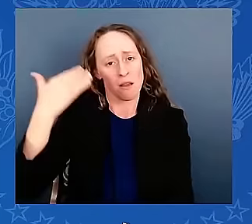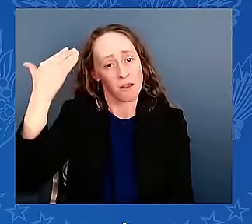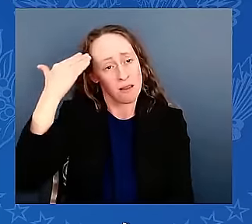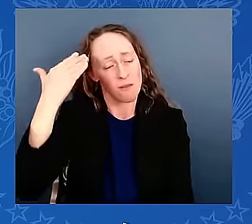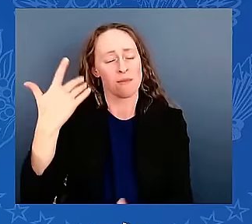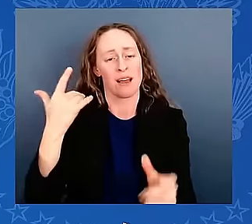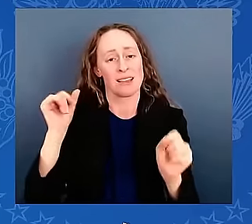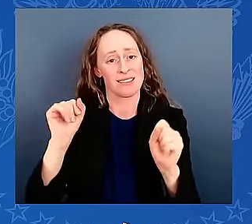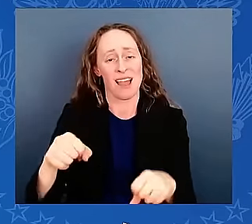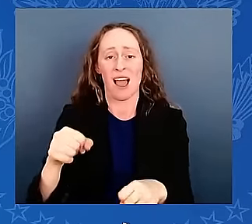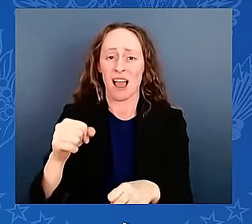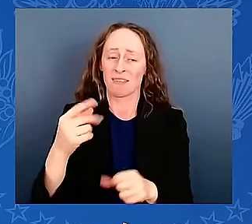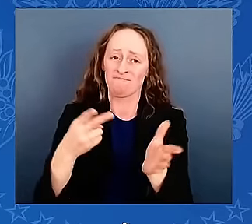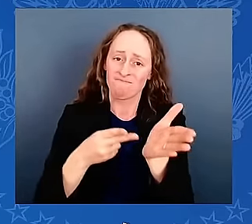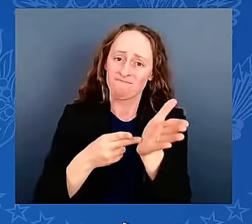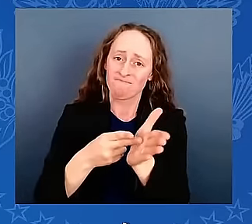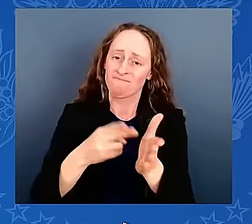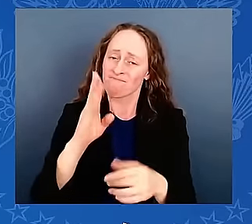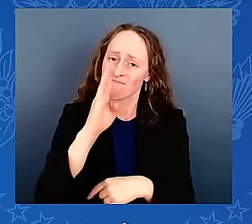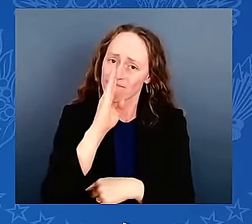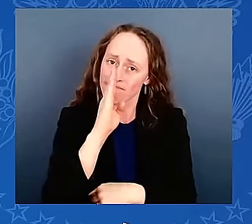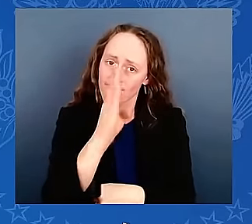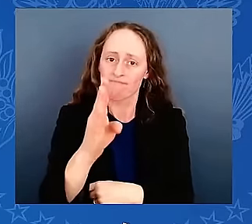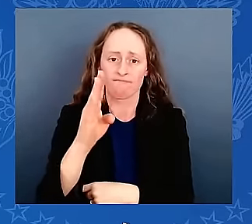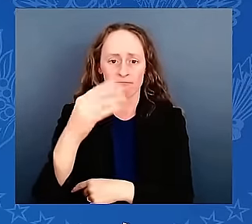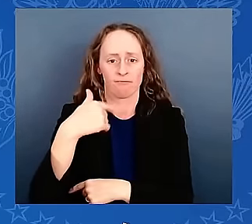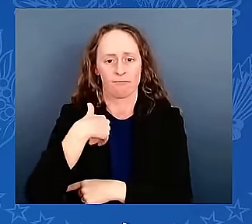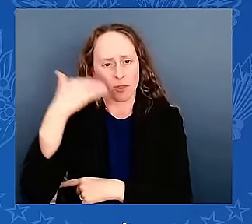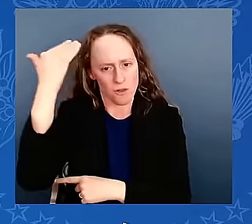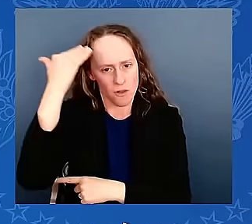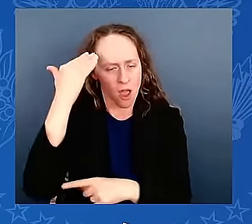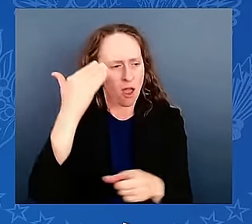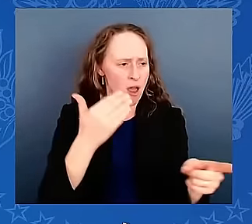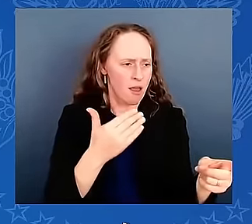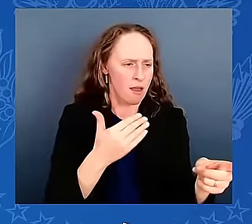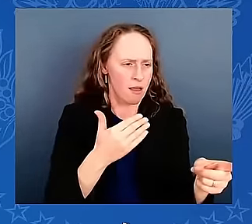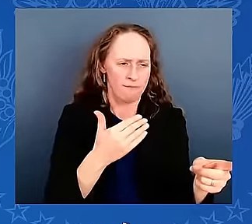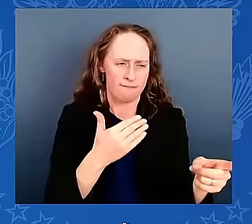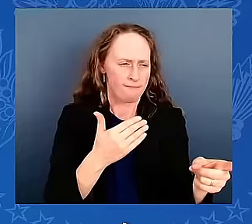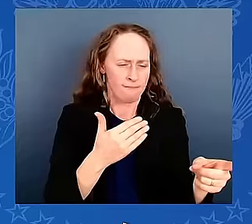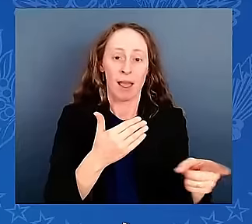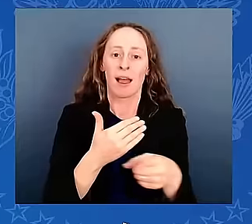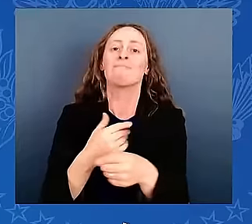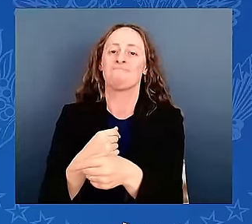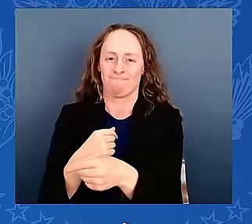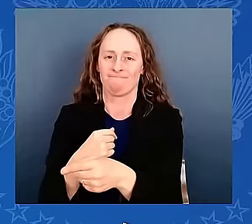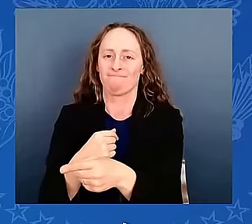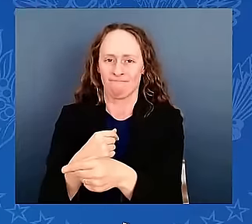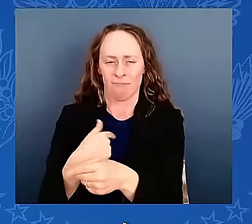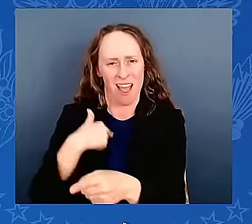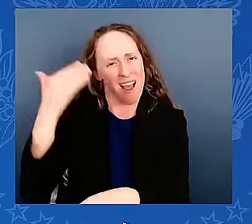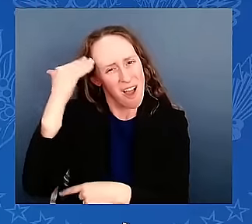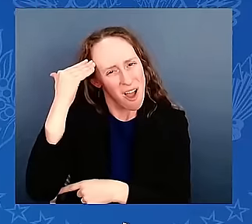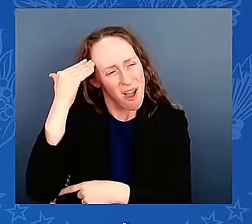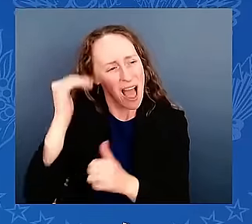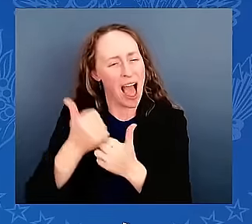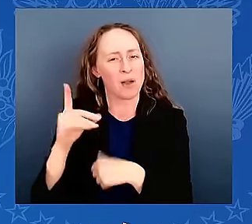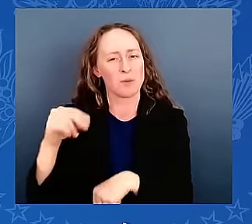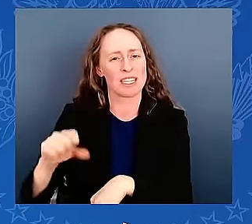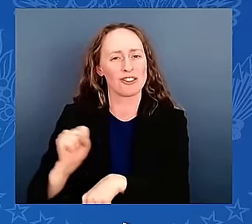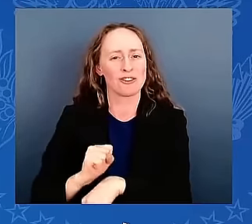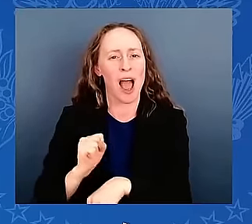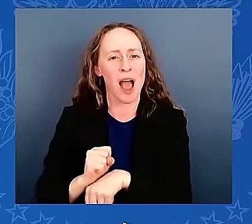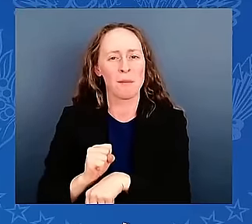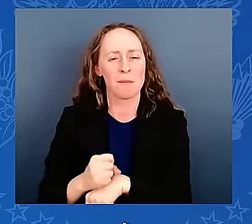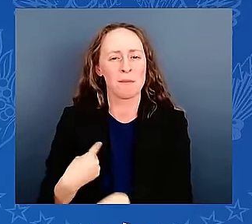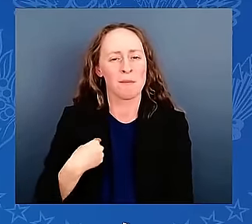I know right from wrong. I know how to do this job. And I know the good Lord hasn't brought us this